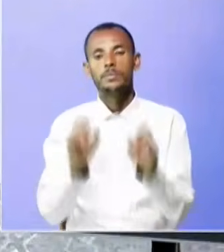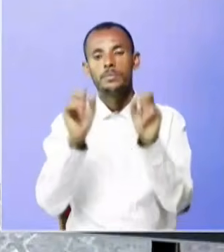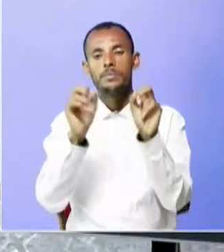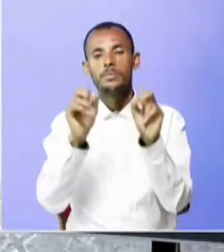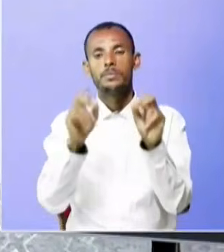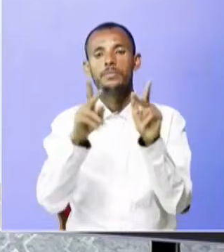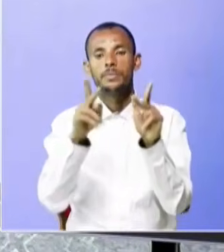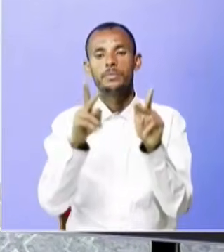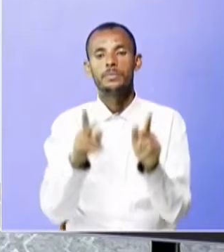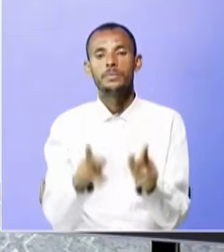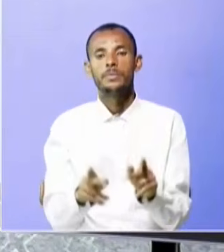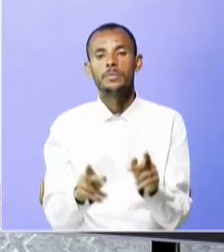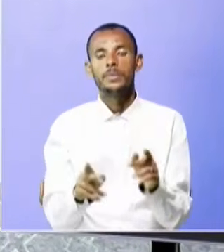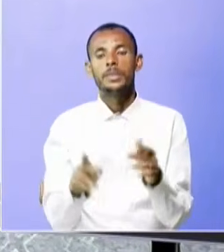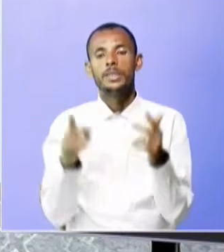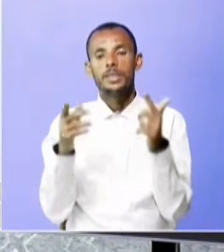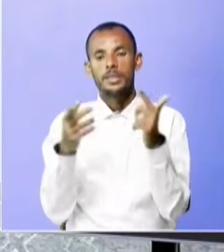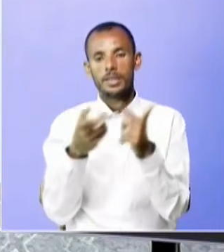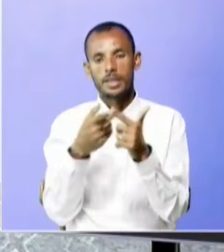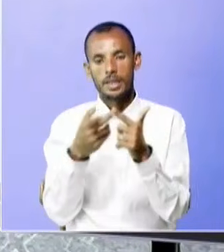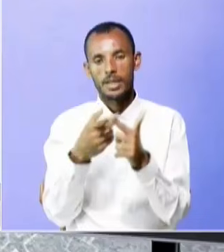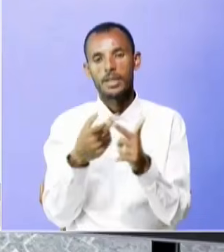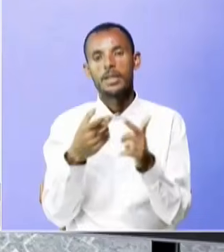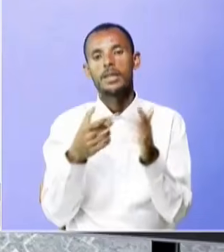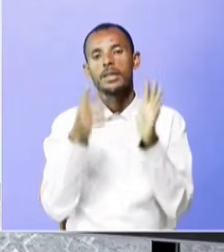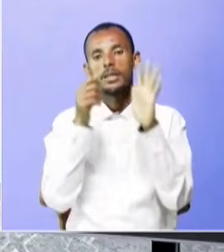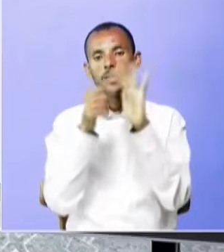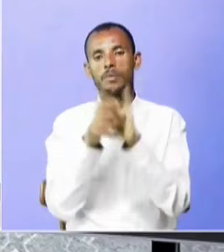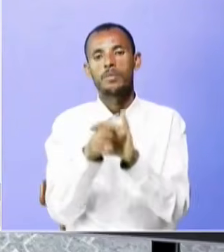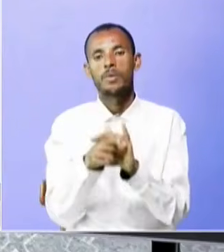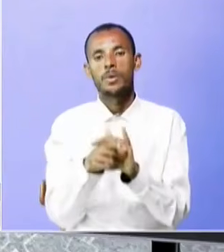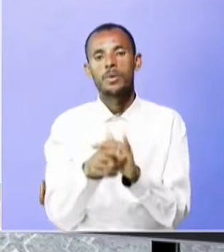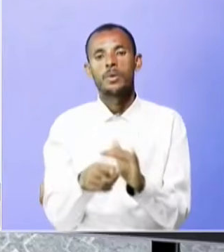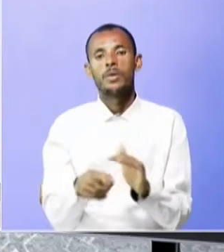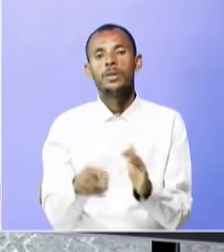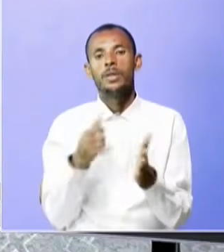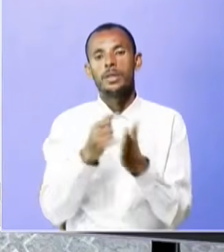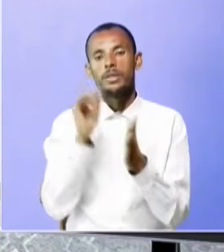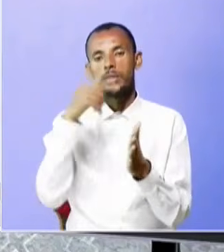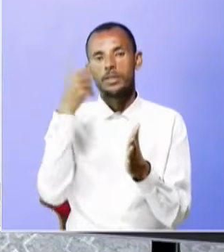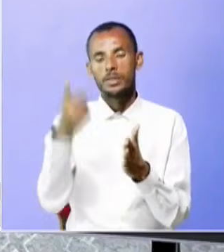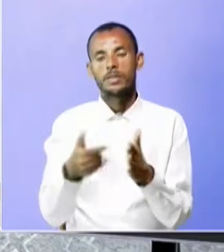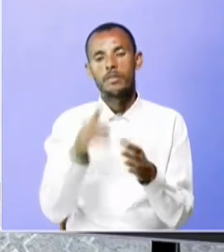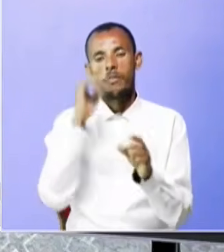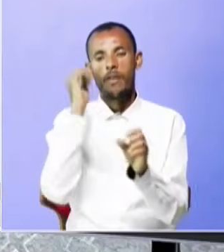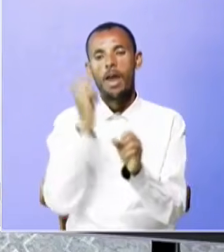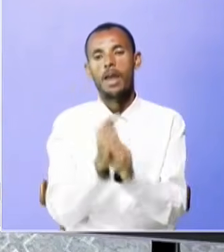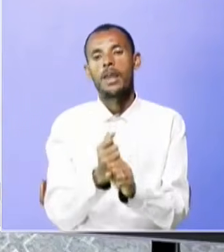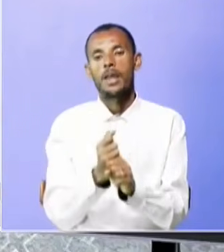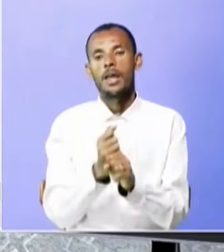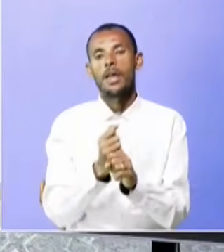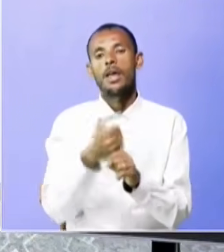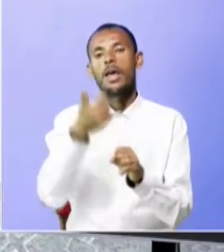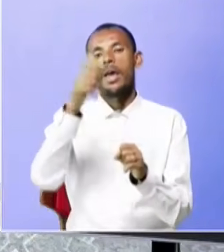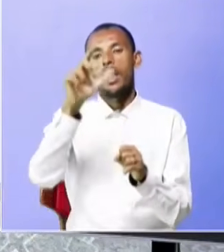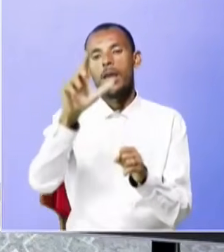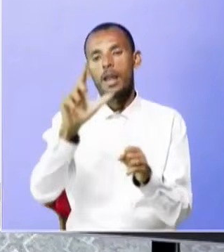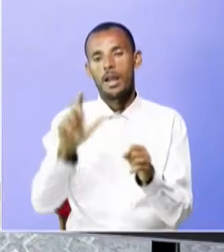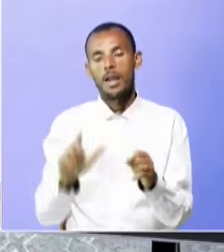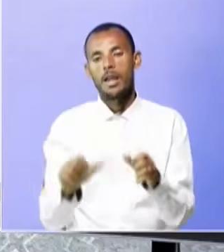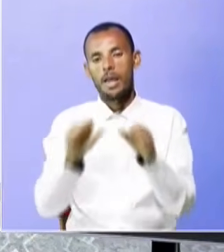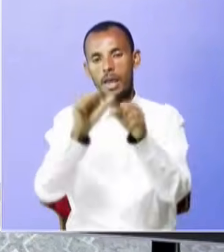Okay, in the second example, it says find the lateral surface